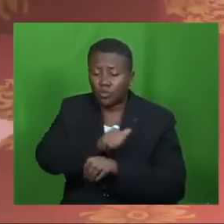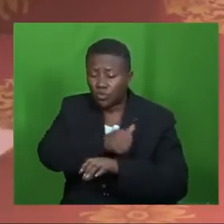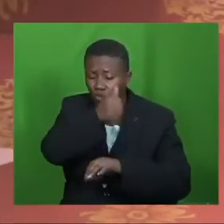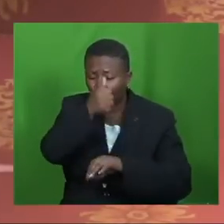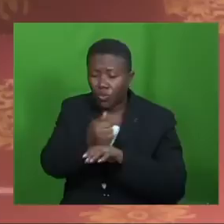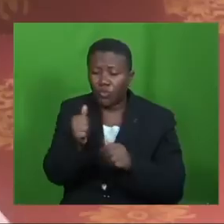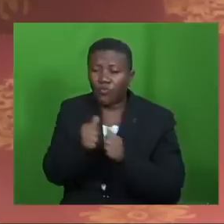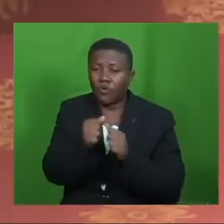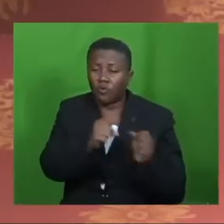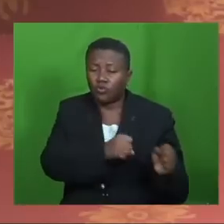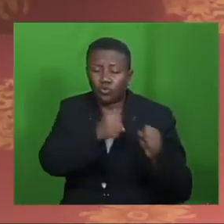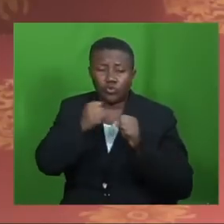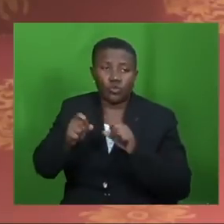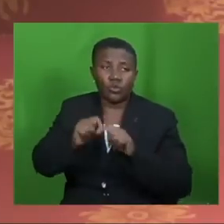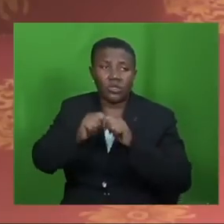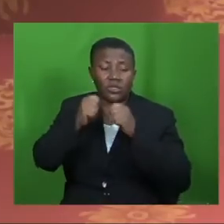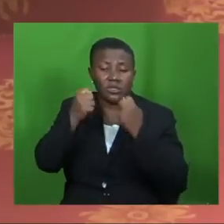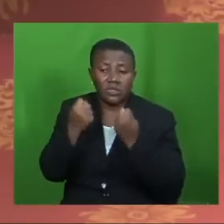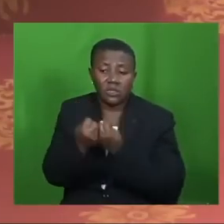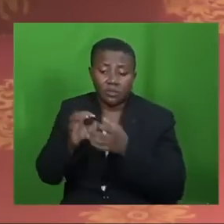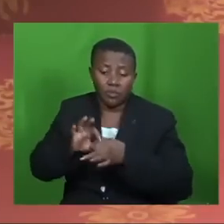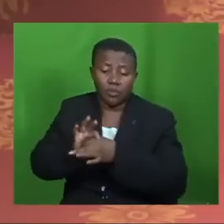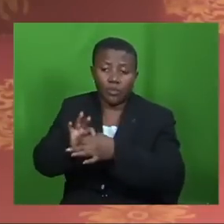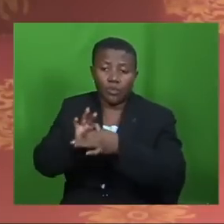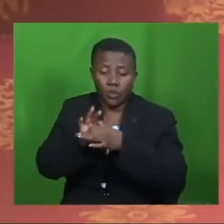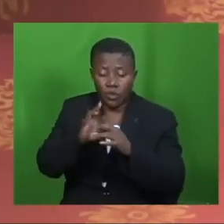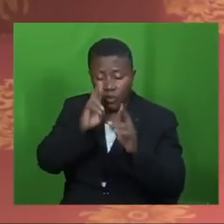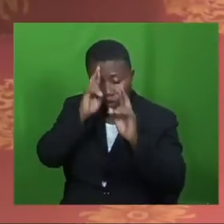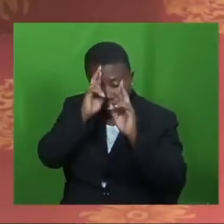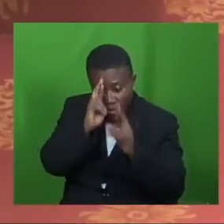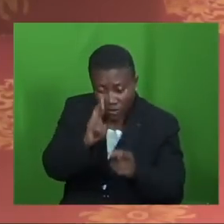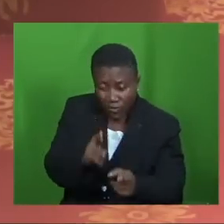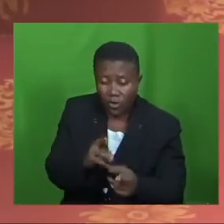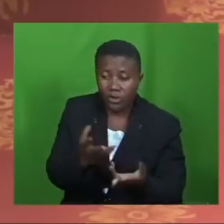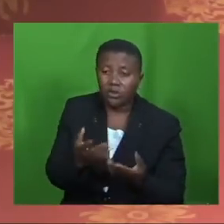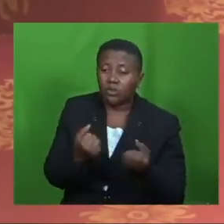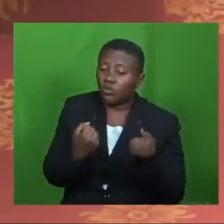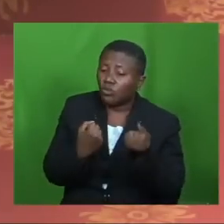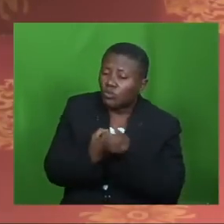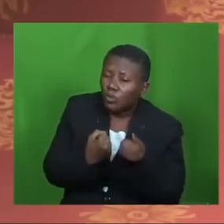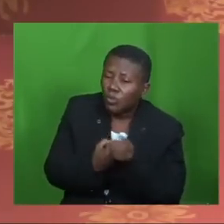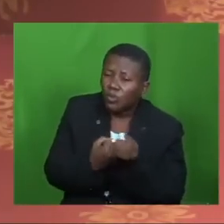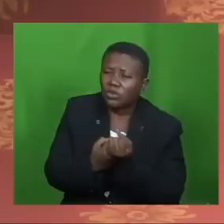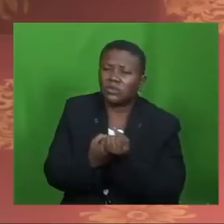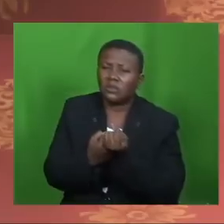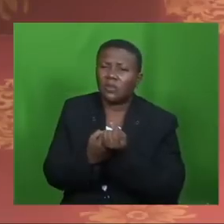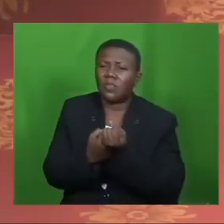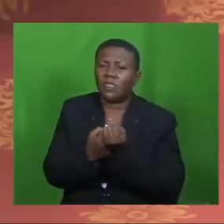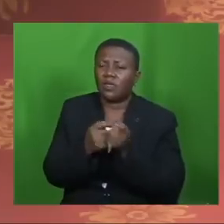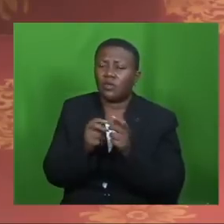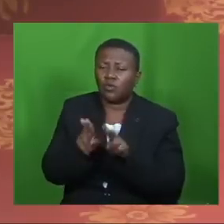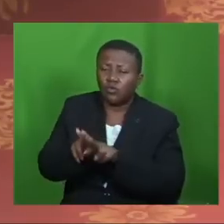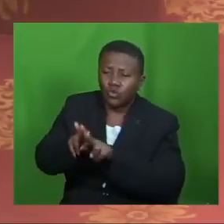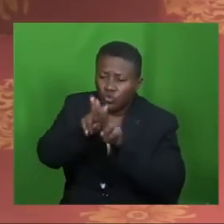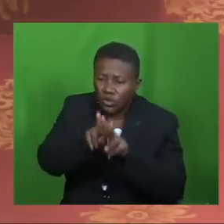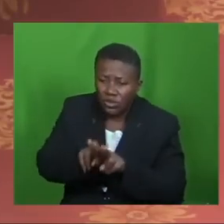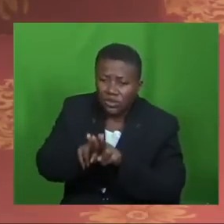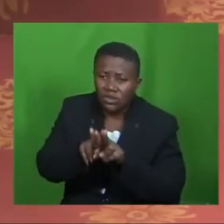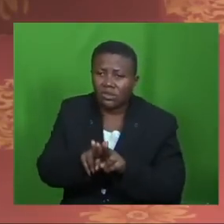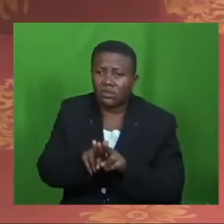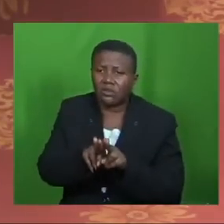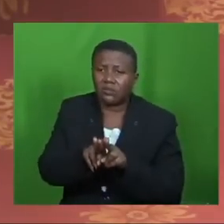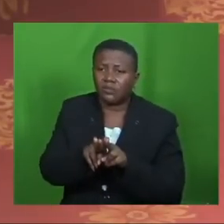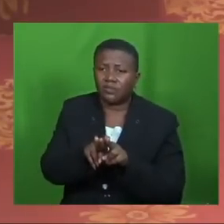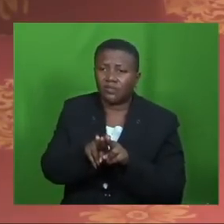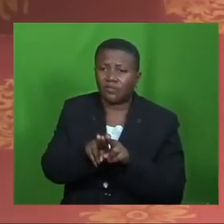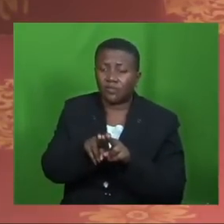team bond, respect, dignity, support, and the team ethics prior to and during the tournament.